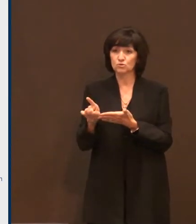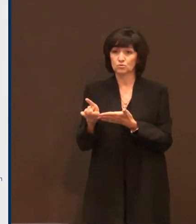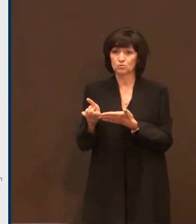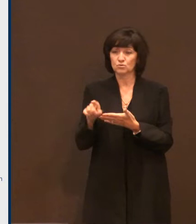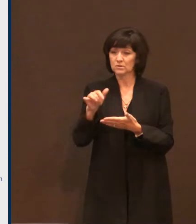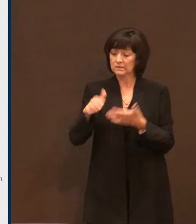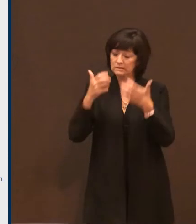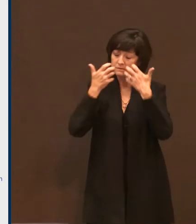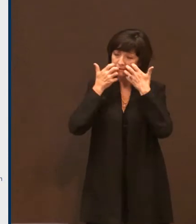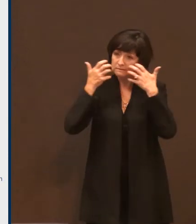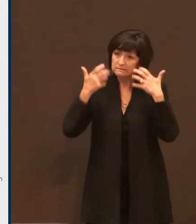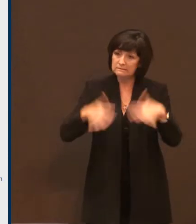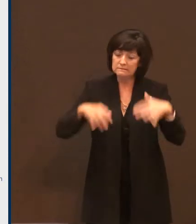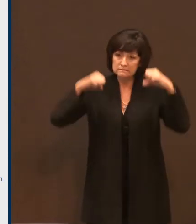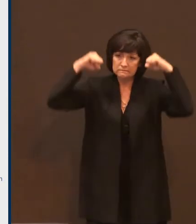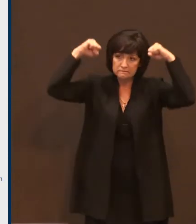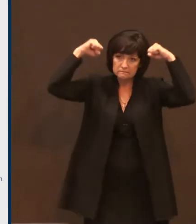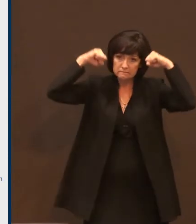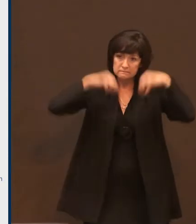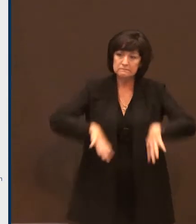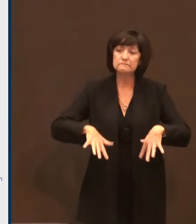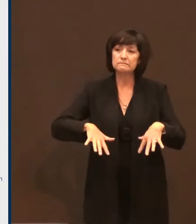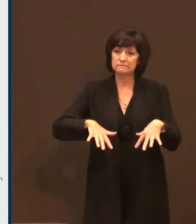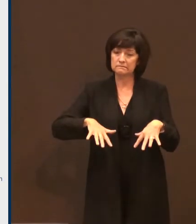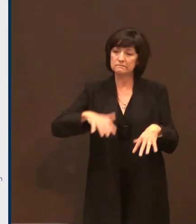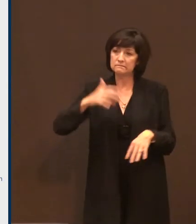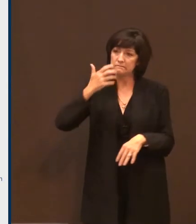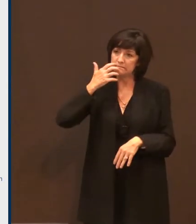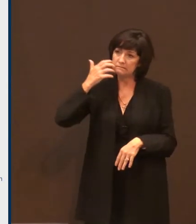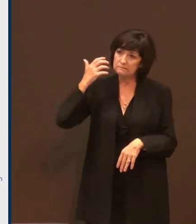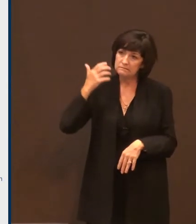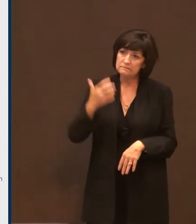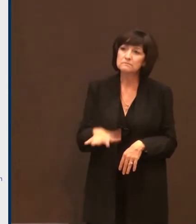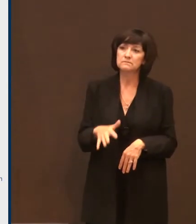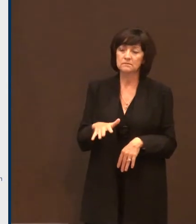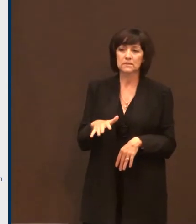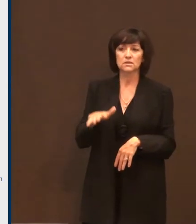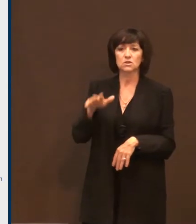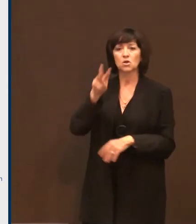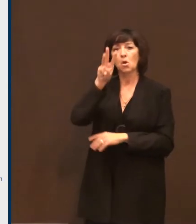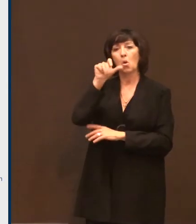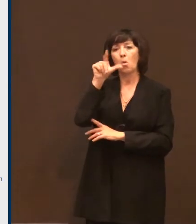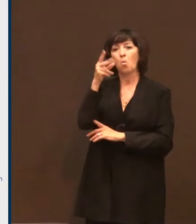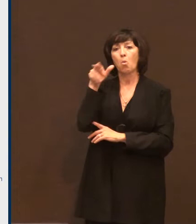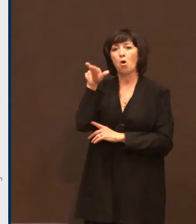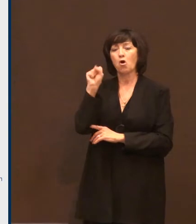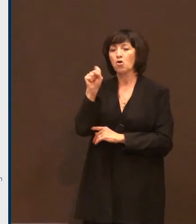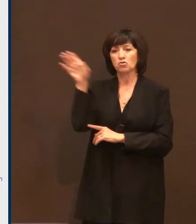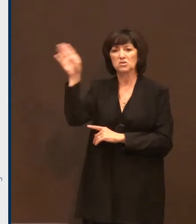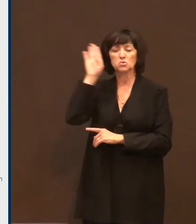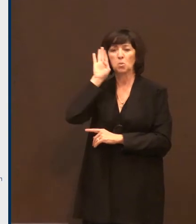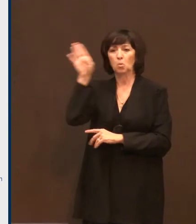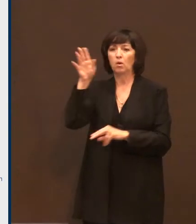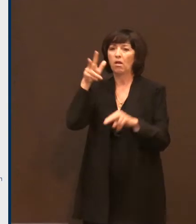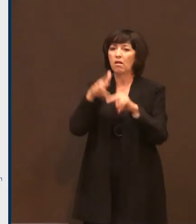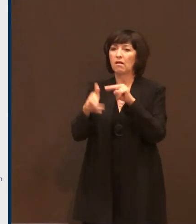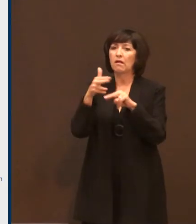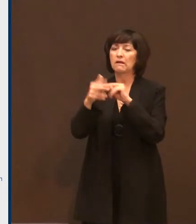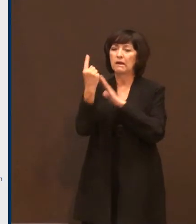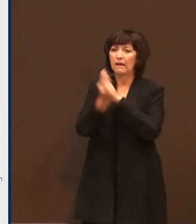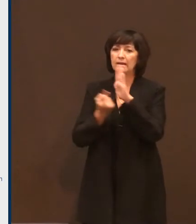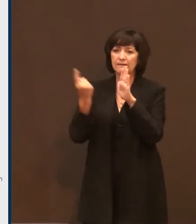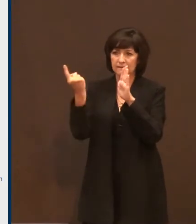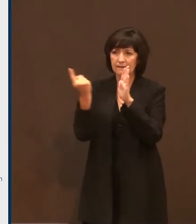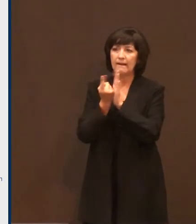desert-like and humidity-like weather we have, Walgreens is going to scale back their hours a little bit just for their safety of their staff and those going through those